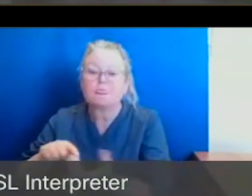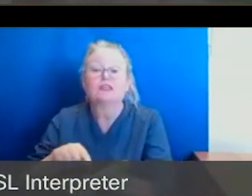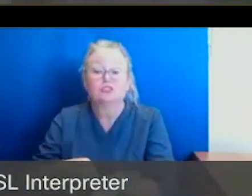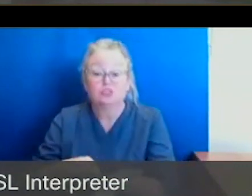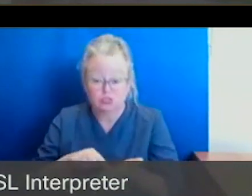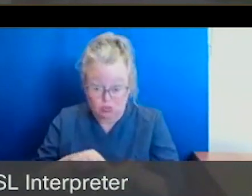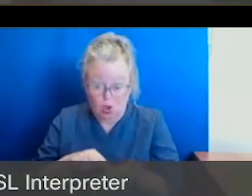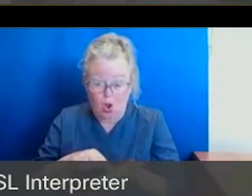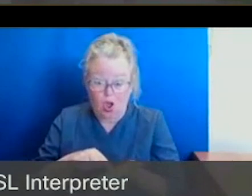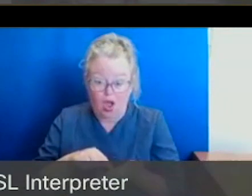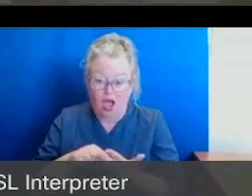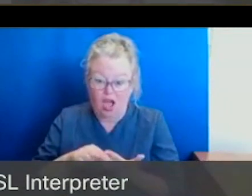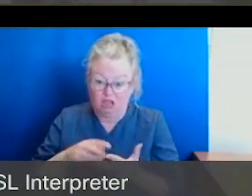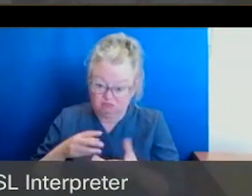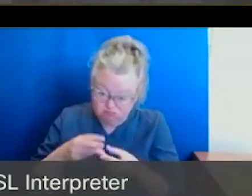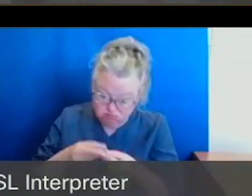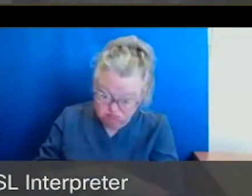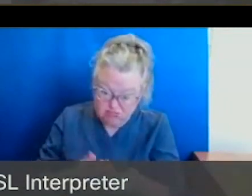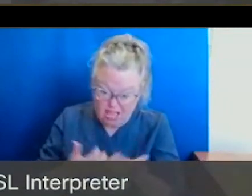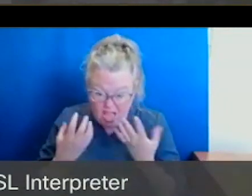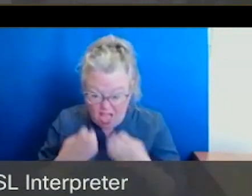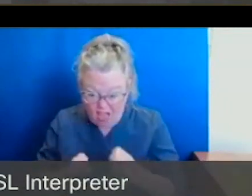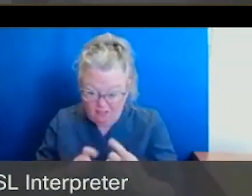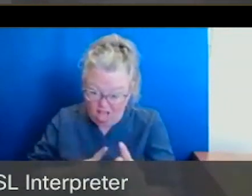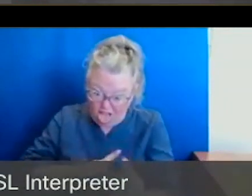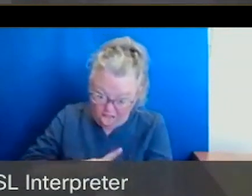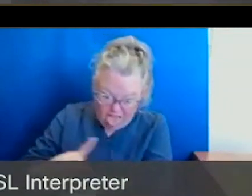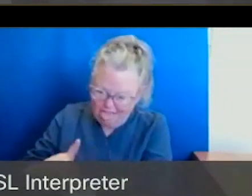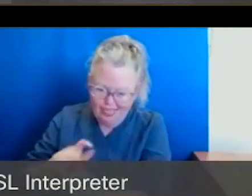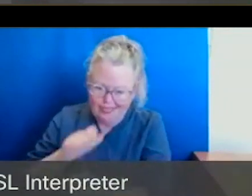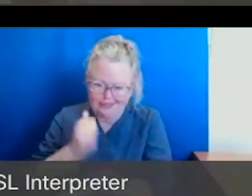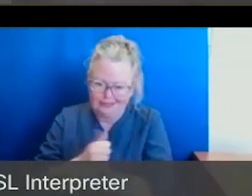was not successful, unfortunately.